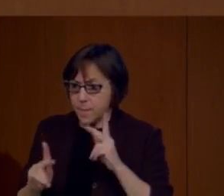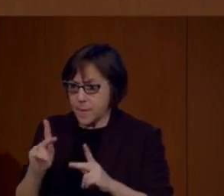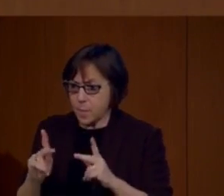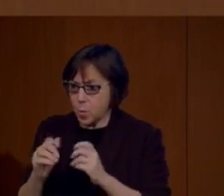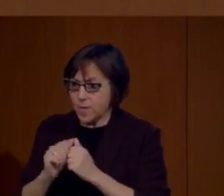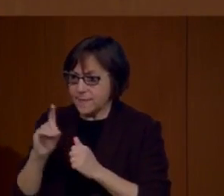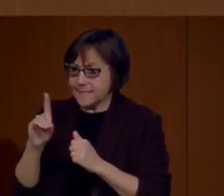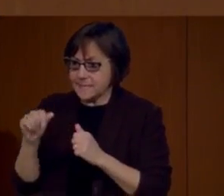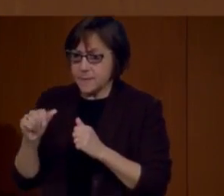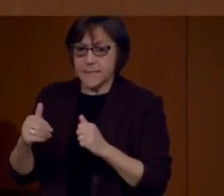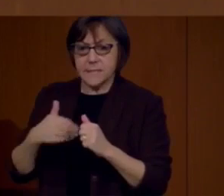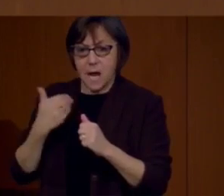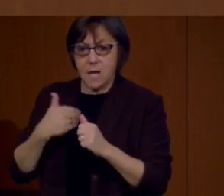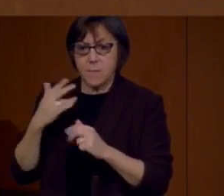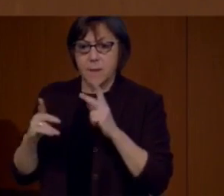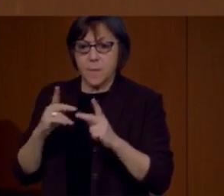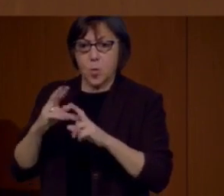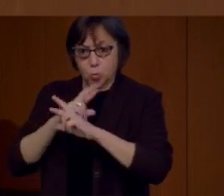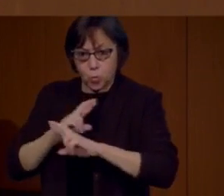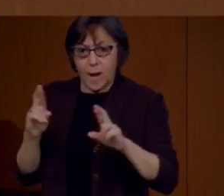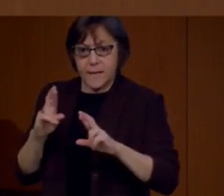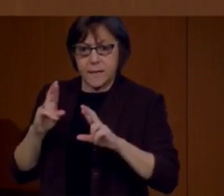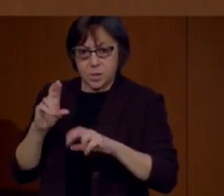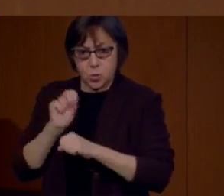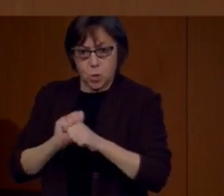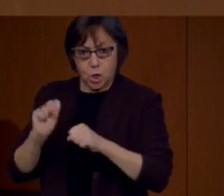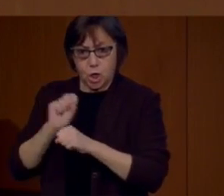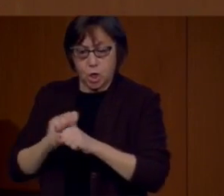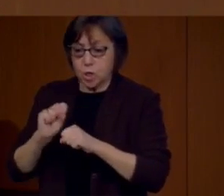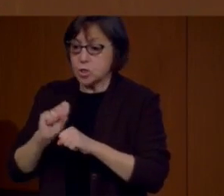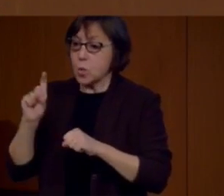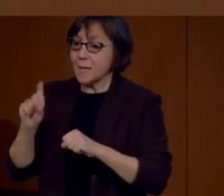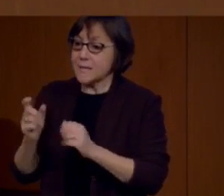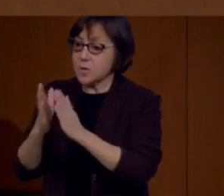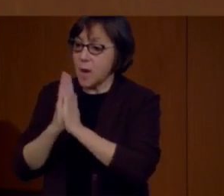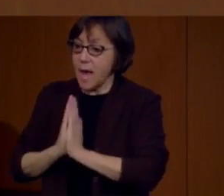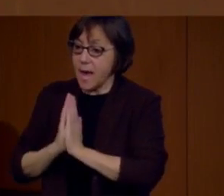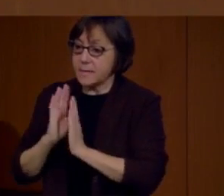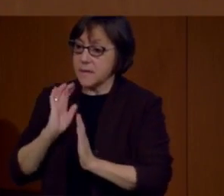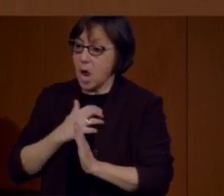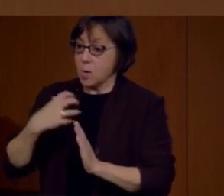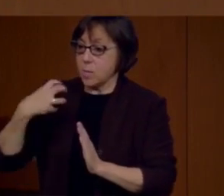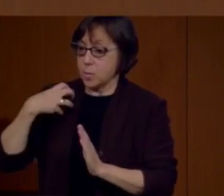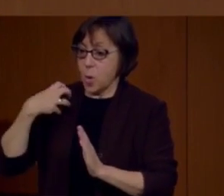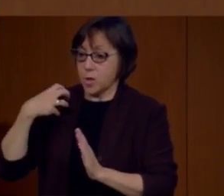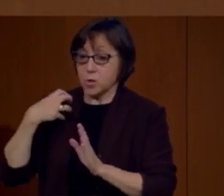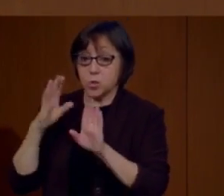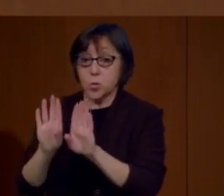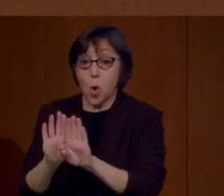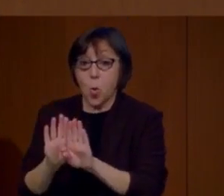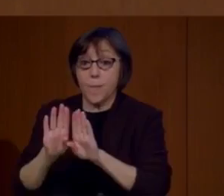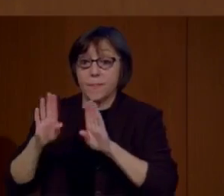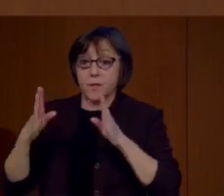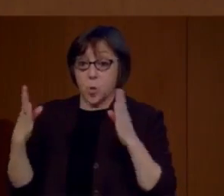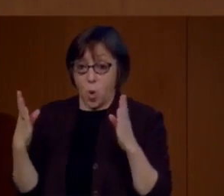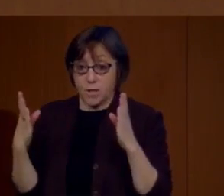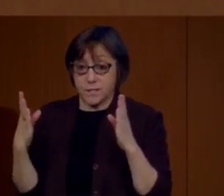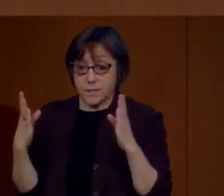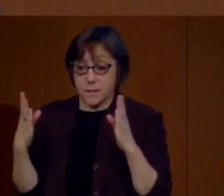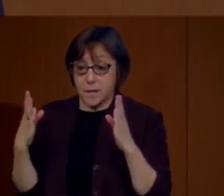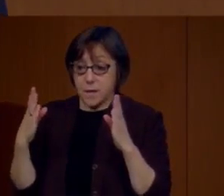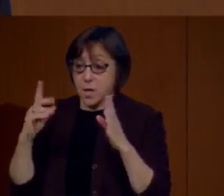Young people that are ready to do these things. So we need to ask our employers to open the doors, set